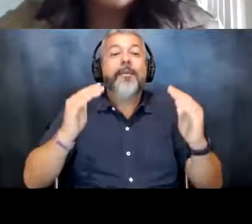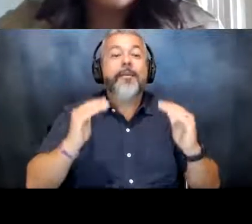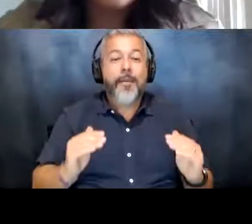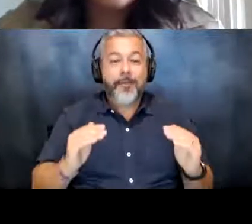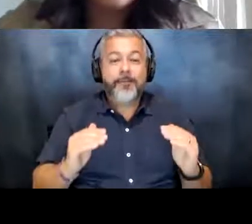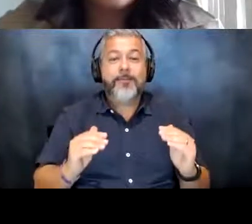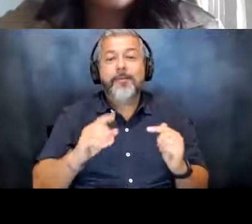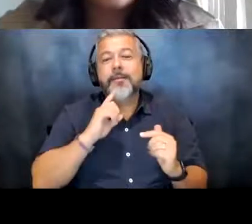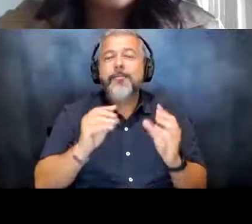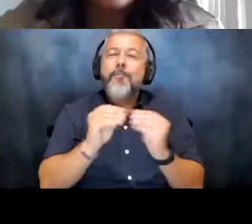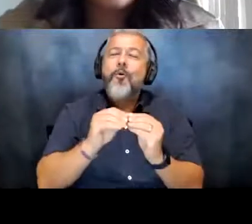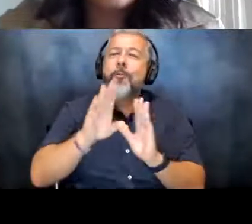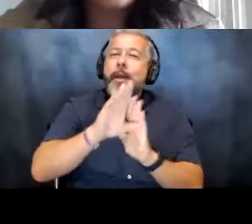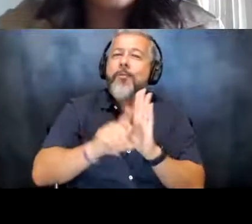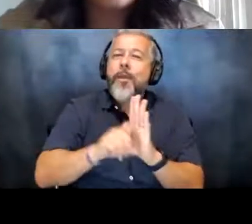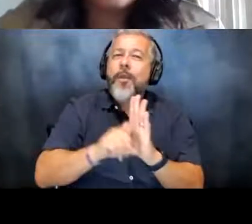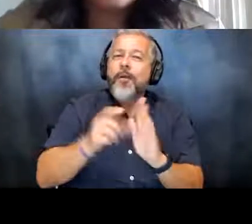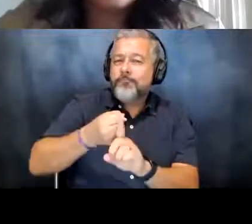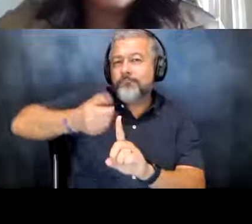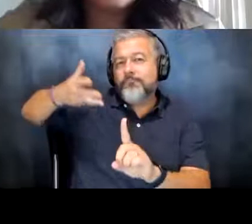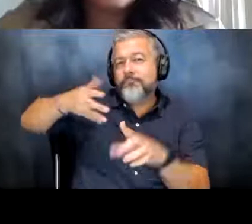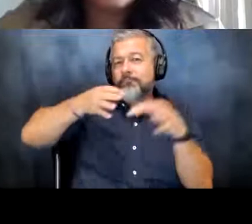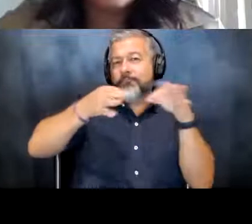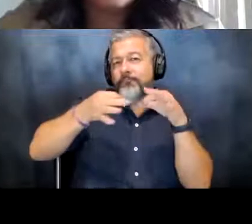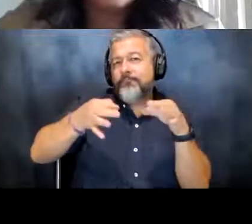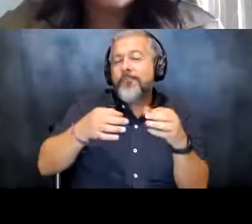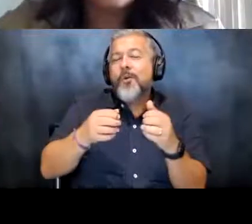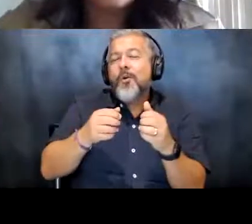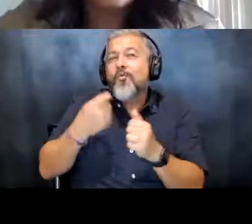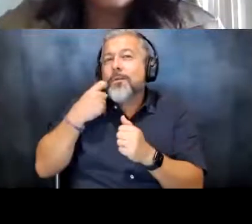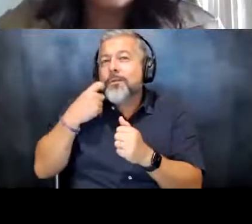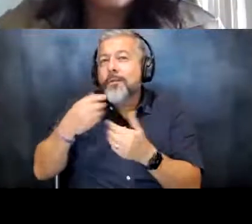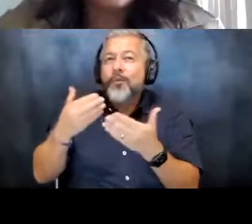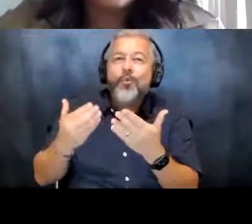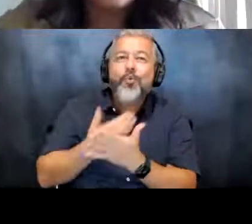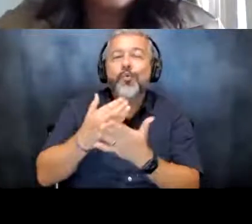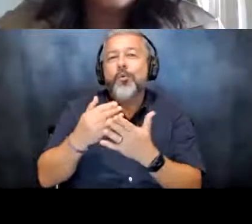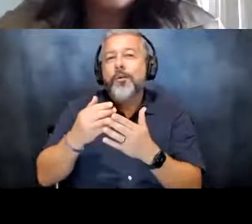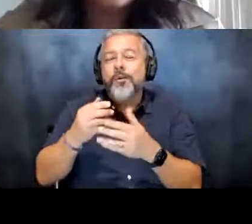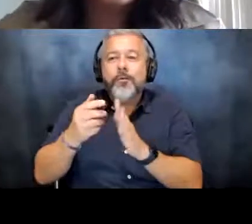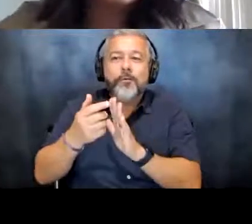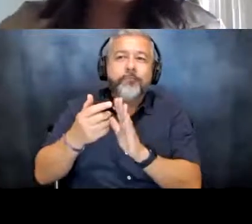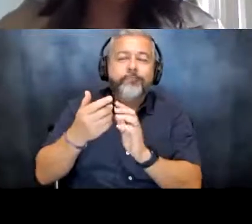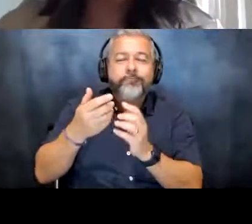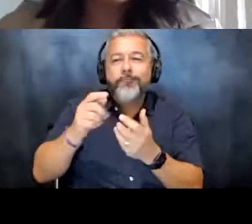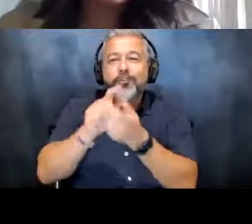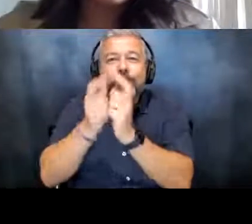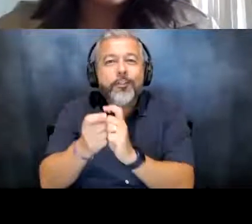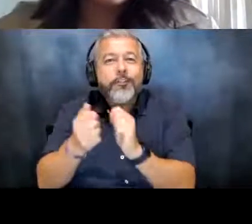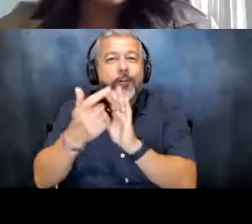of a background into recent developments with the childcare landscape and the Early Childhood Development Act